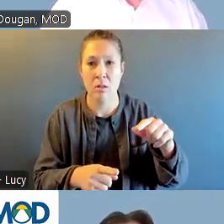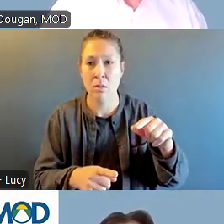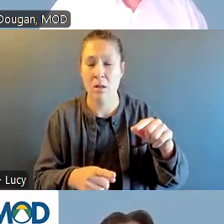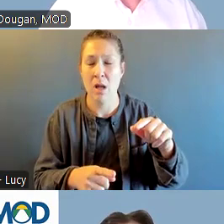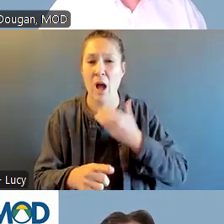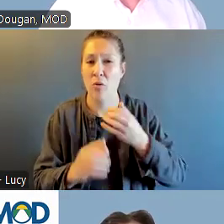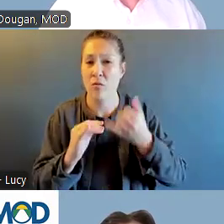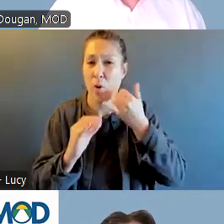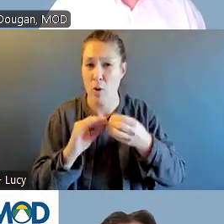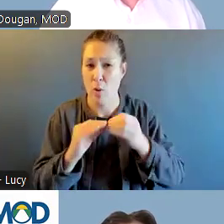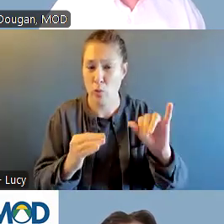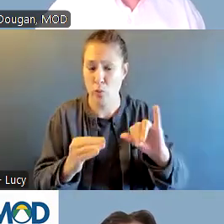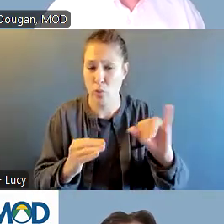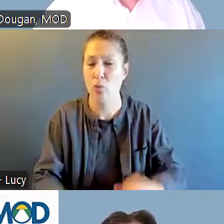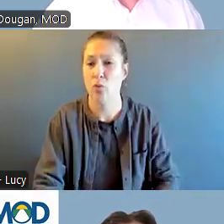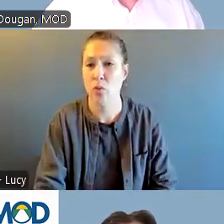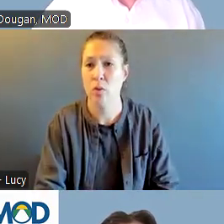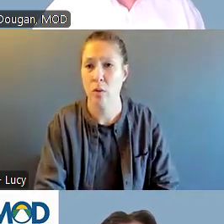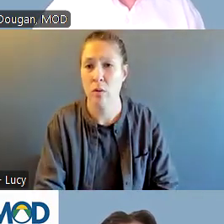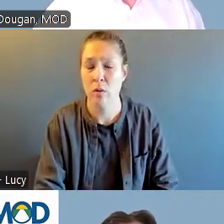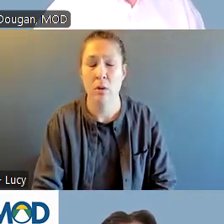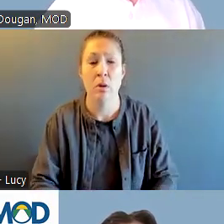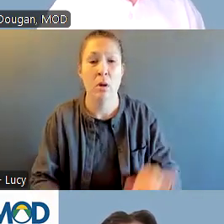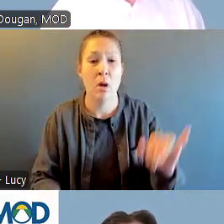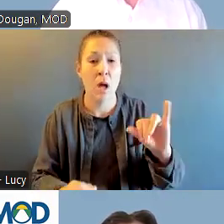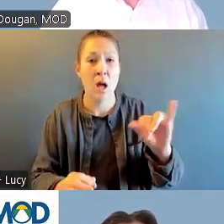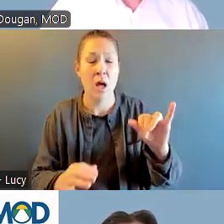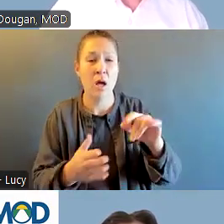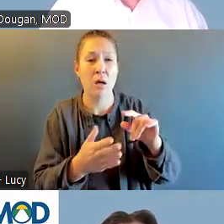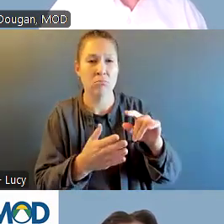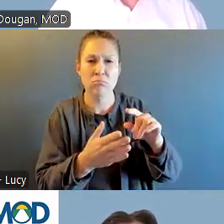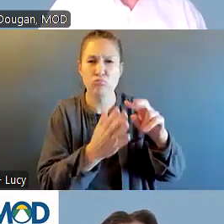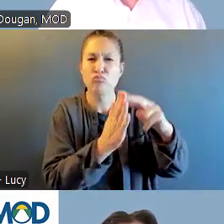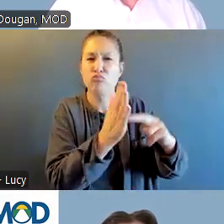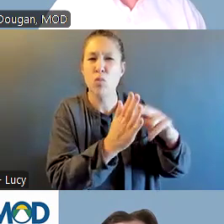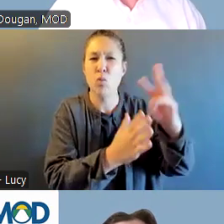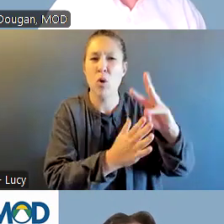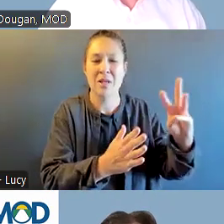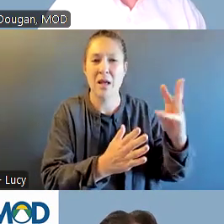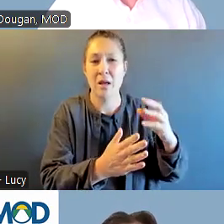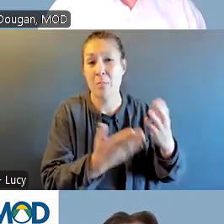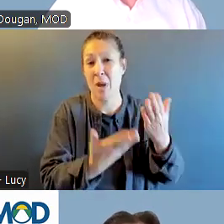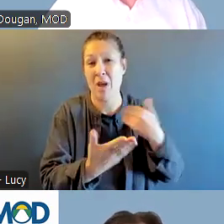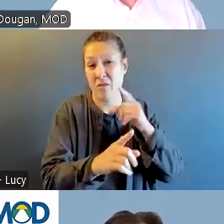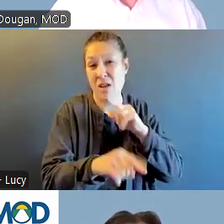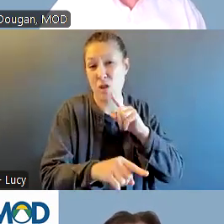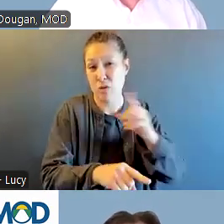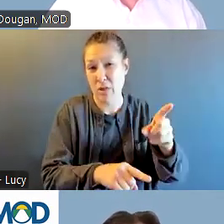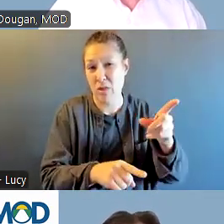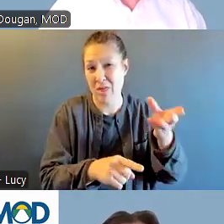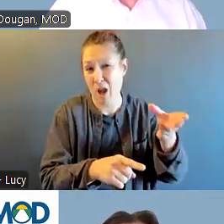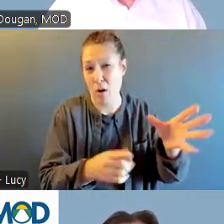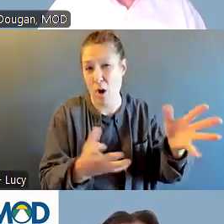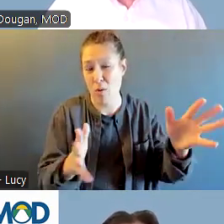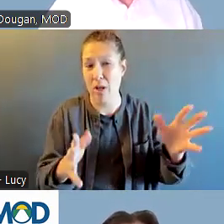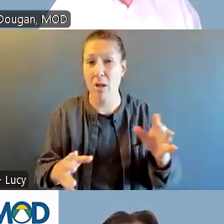617-727-7440. And also, before you even do that, take a look at the website because your questions might be answered already. But if you have further questions on